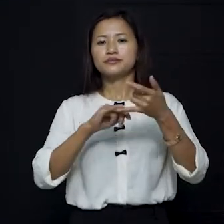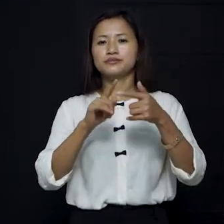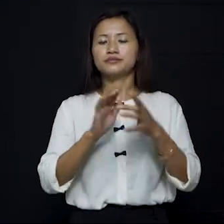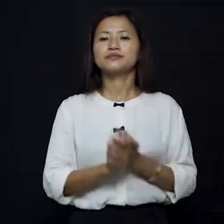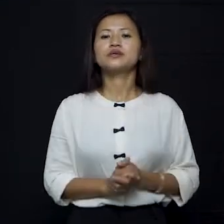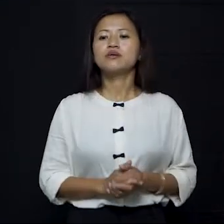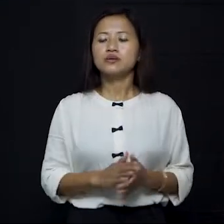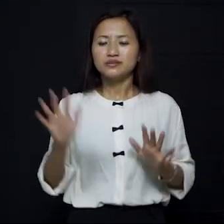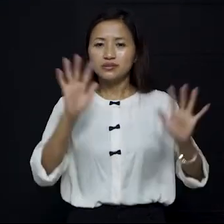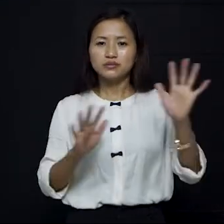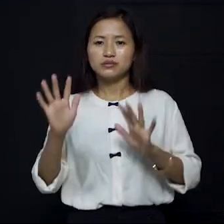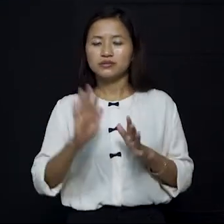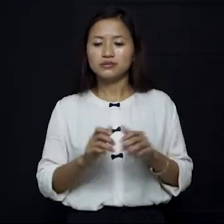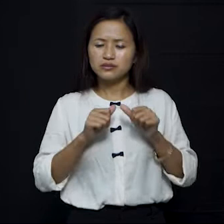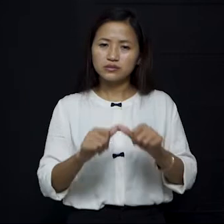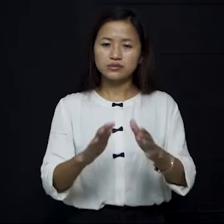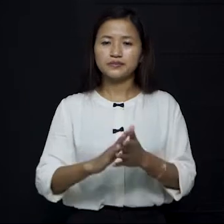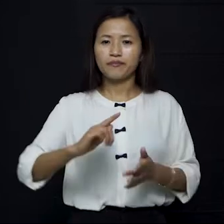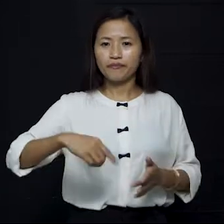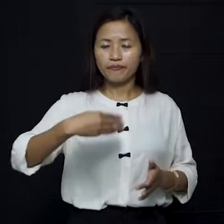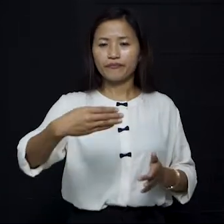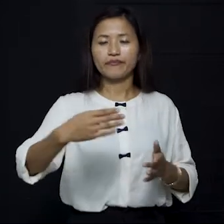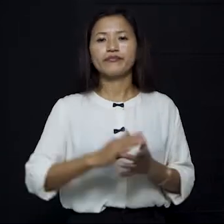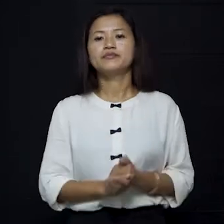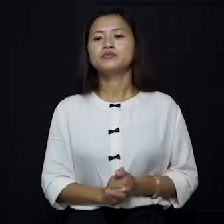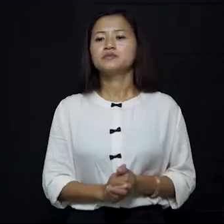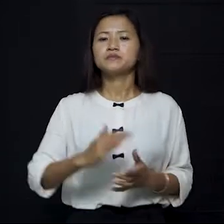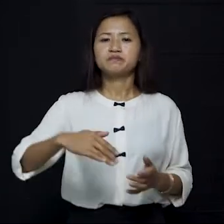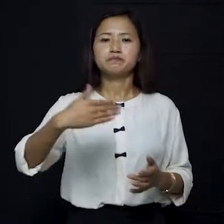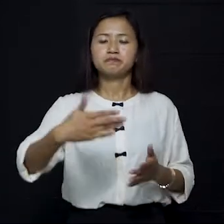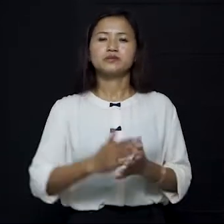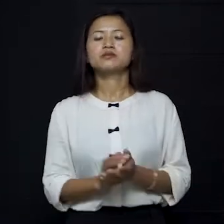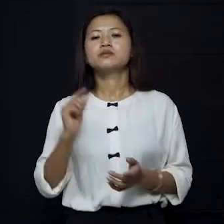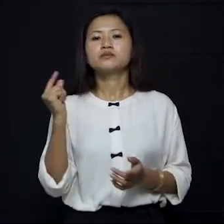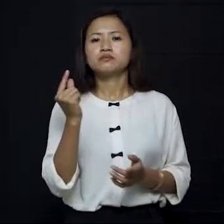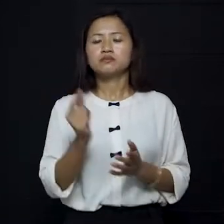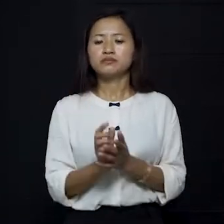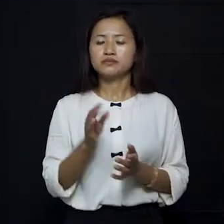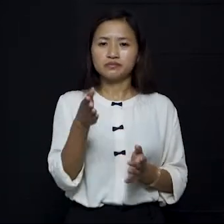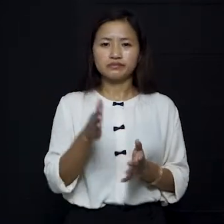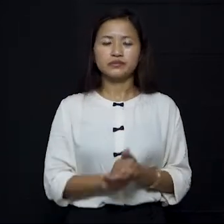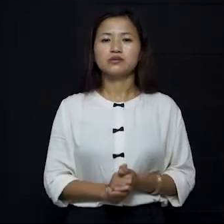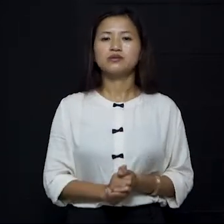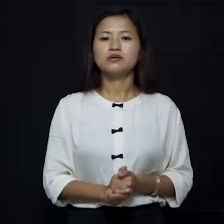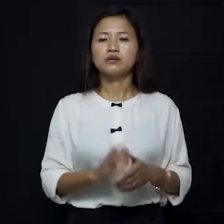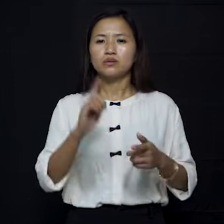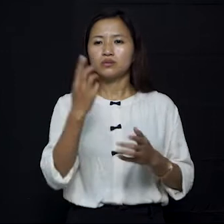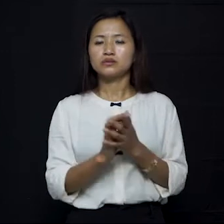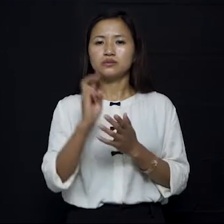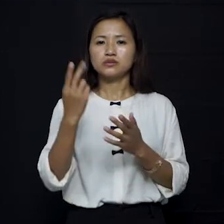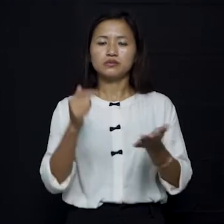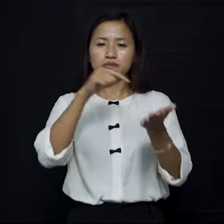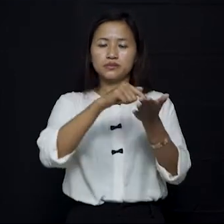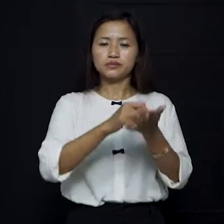the action was still continuing, but it is not continuing anymore, okay? I'm just going to give you 1-2 points here, and